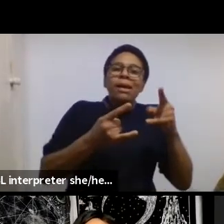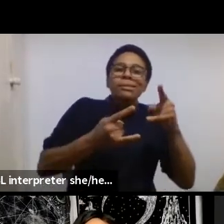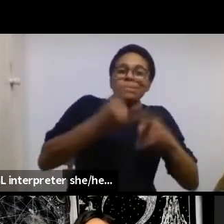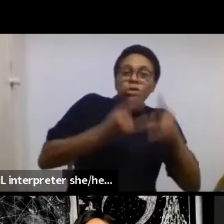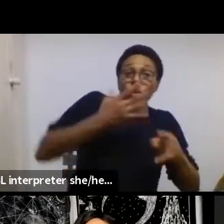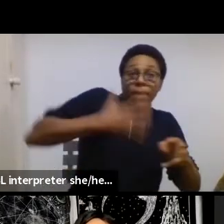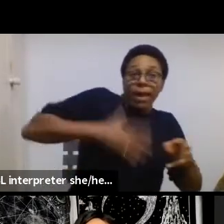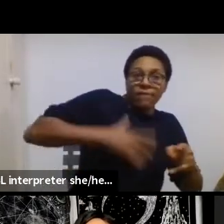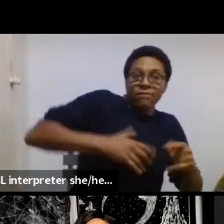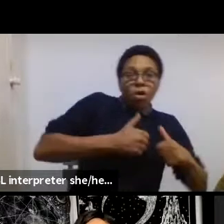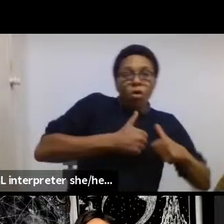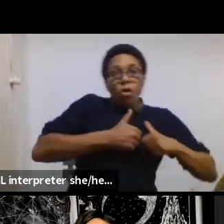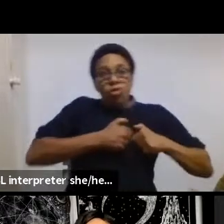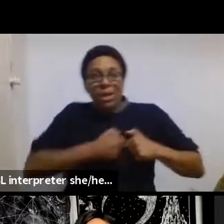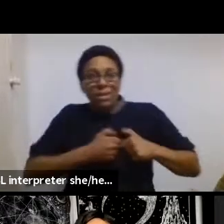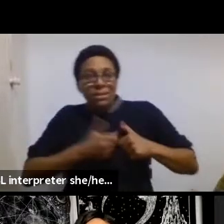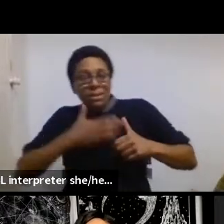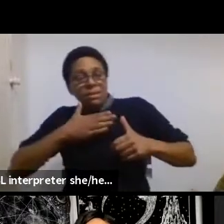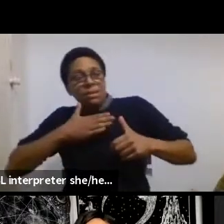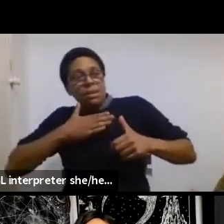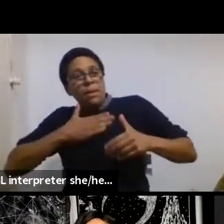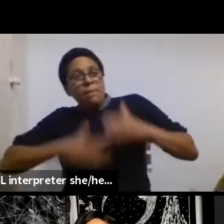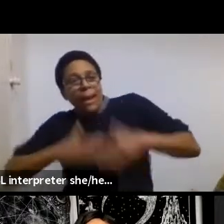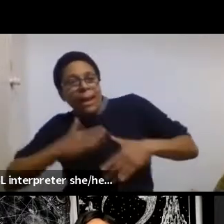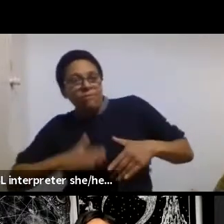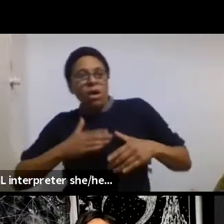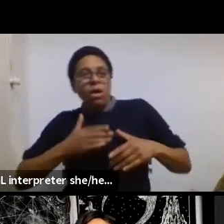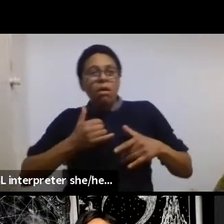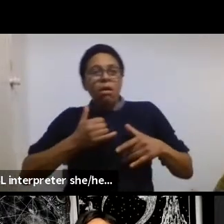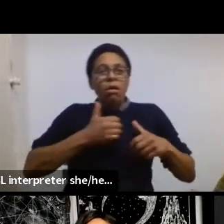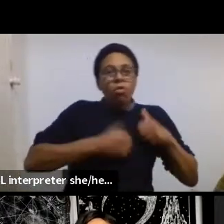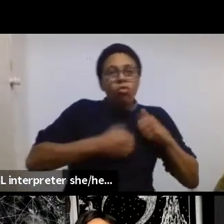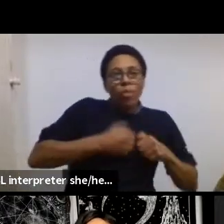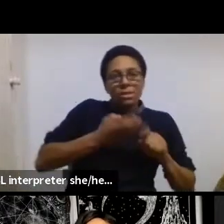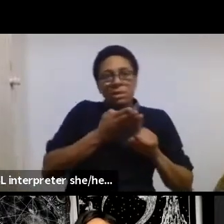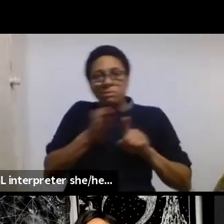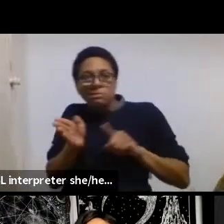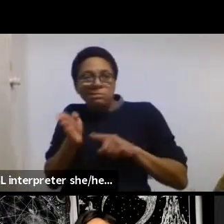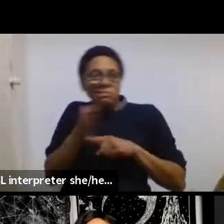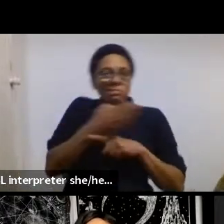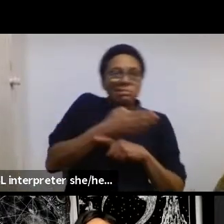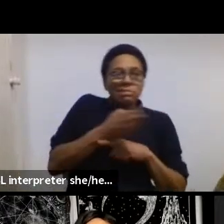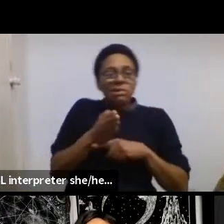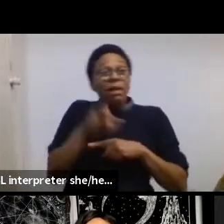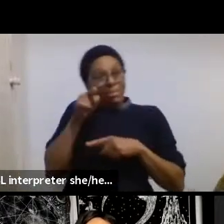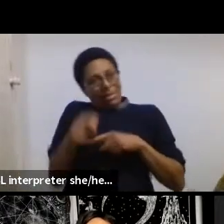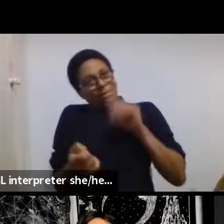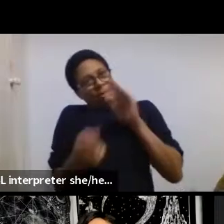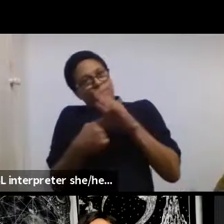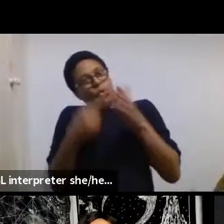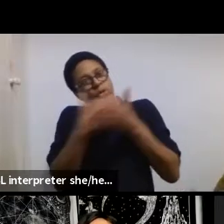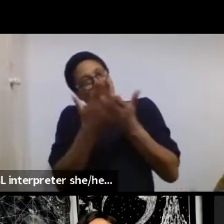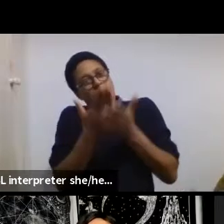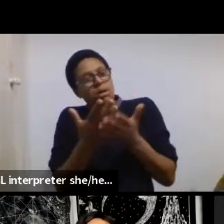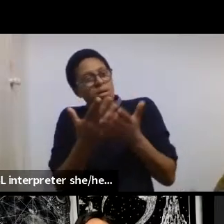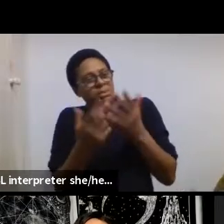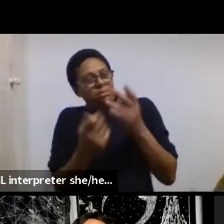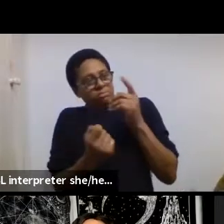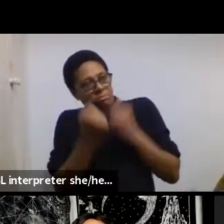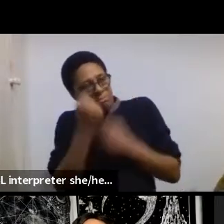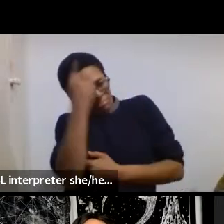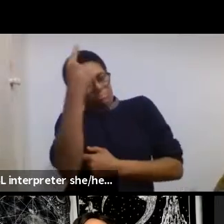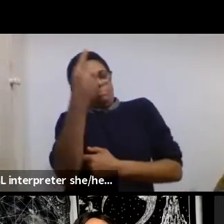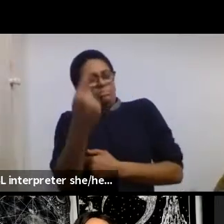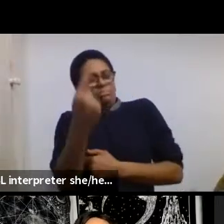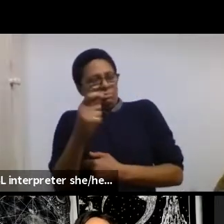and romantic orientation, isn't it? About that key often misunderstanding between like what someone's doing and who they are